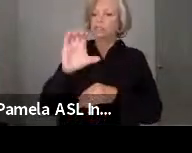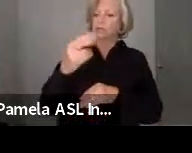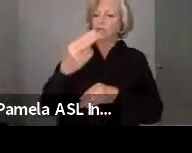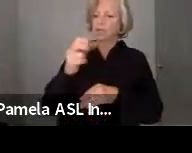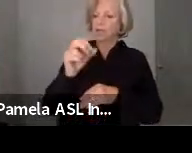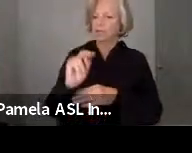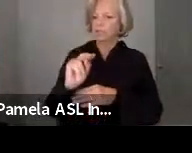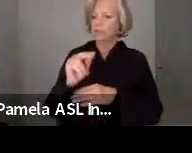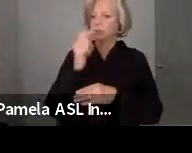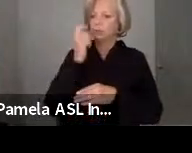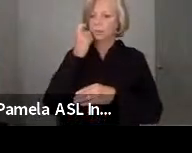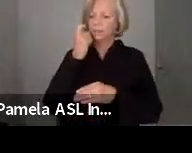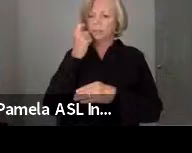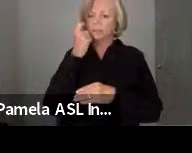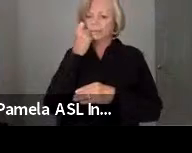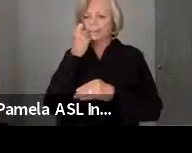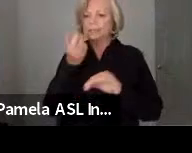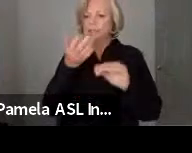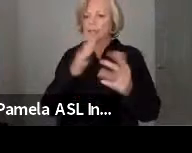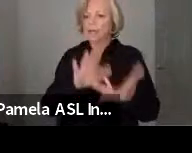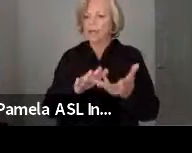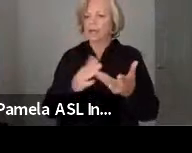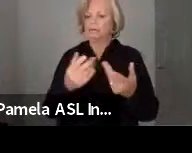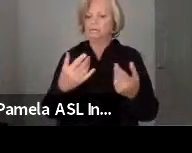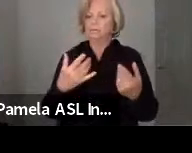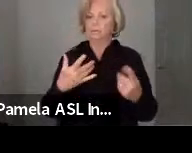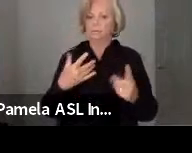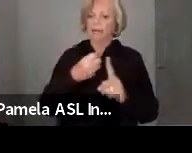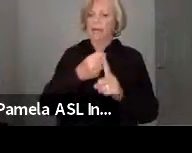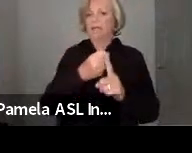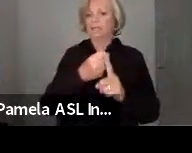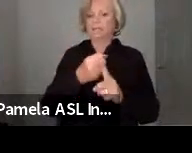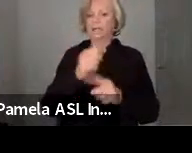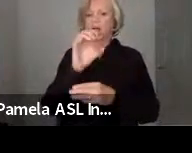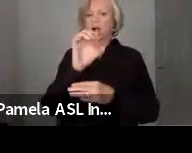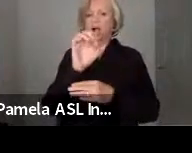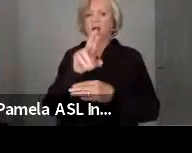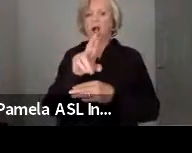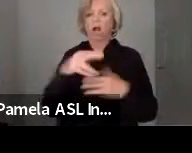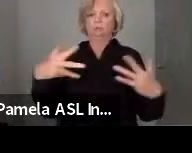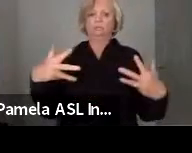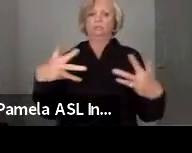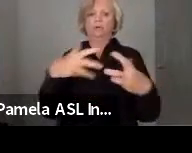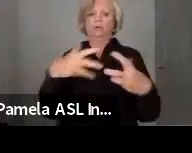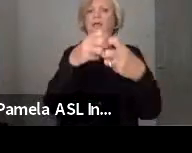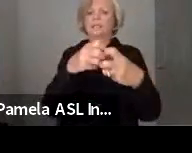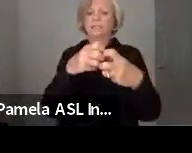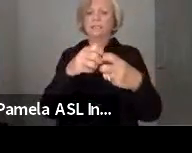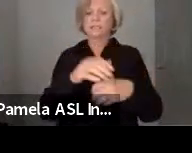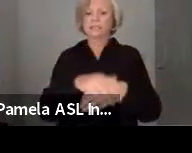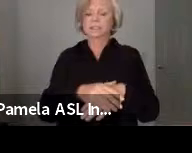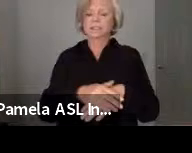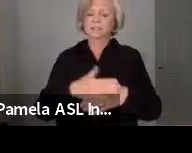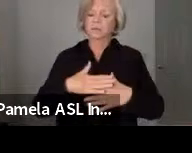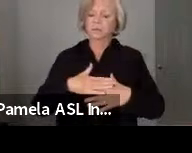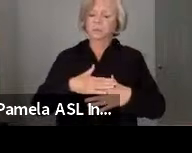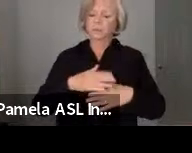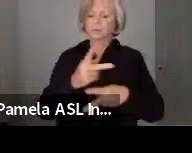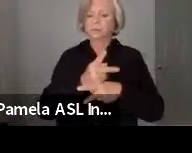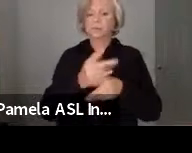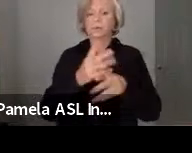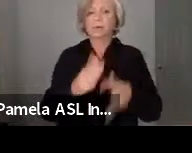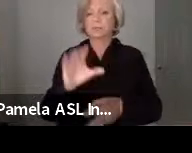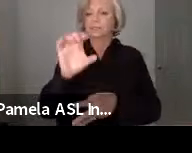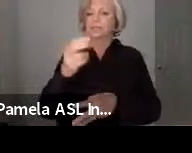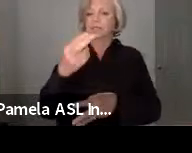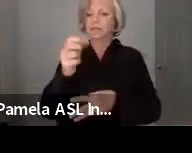of a accident where a car ran into her as she was walking her dog. Supervisor Chan was the first, in